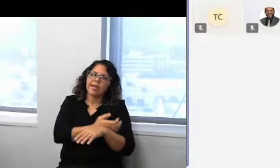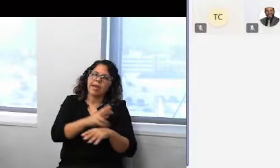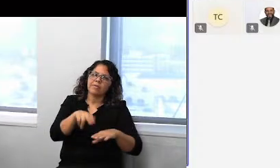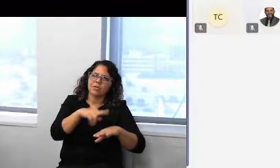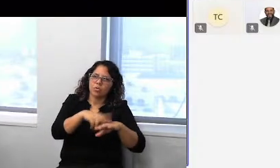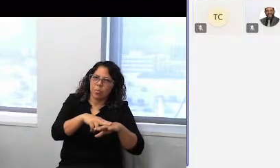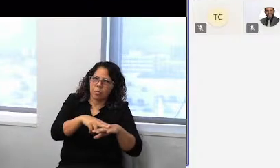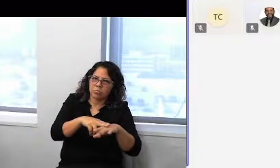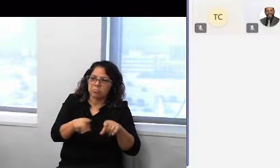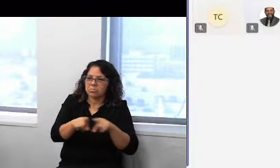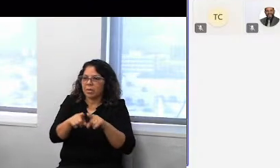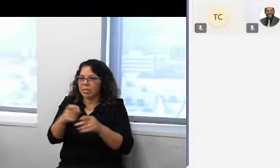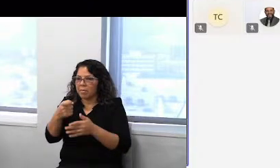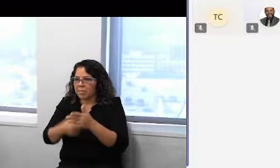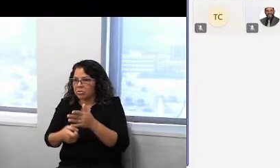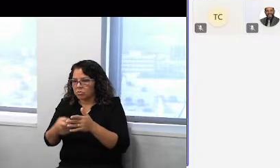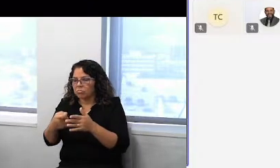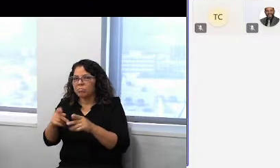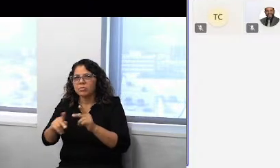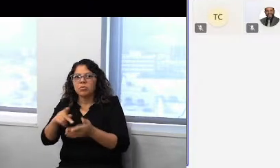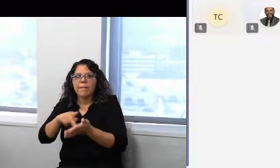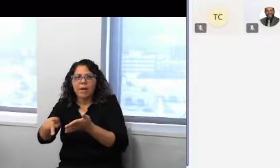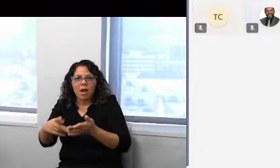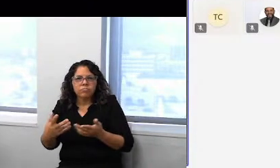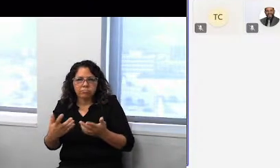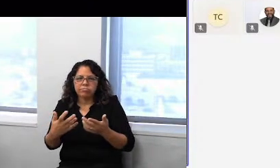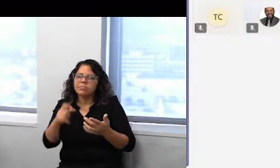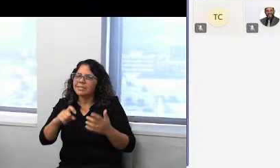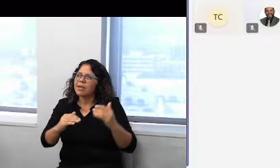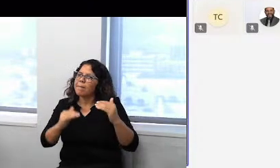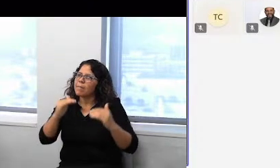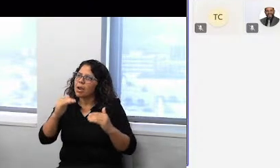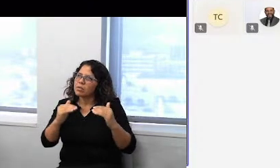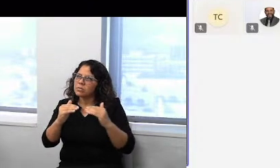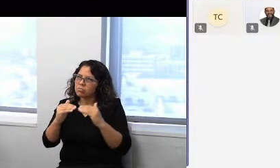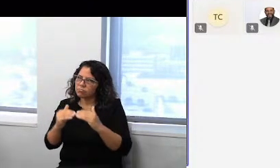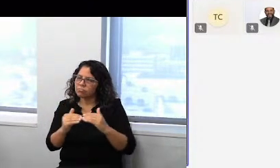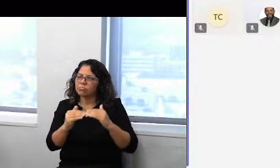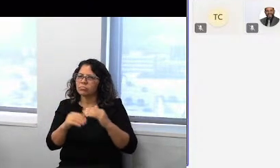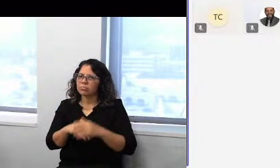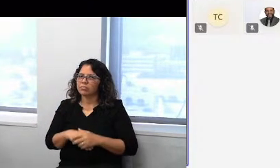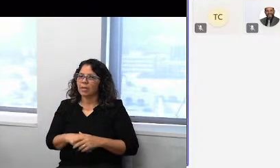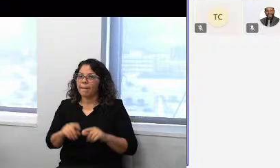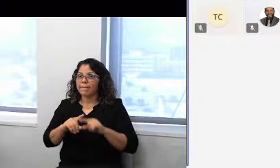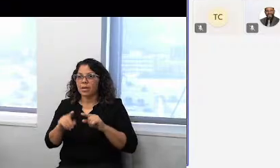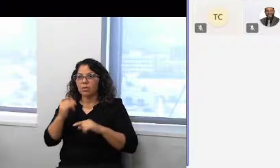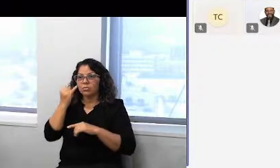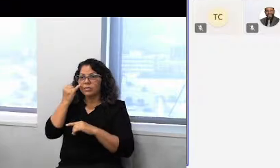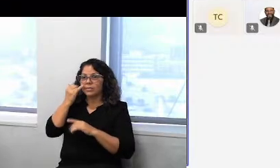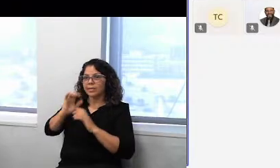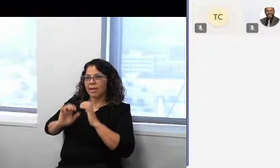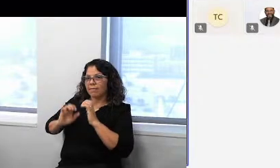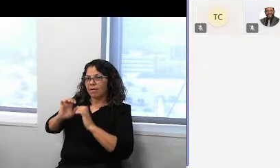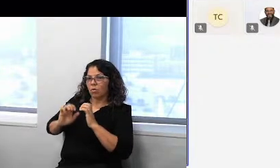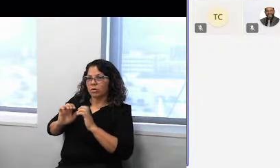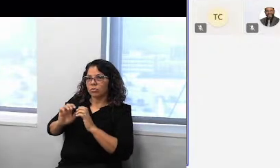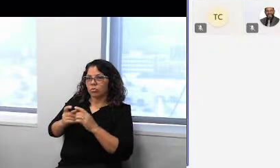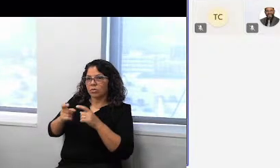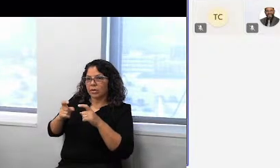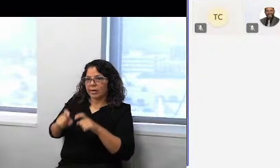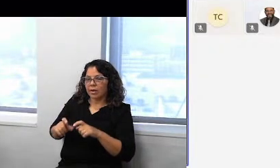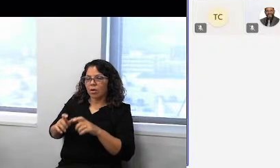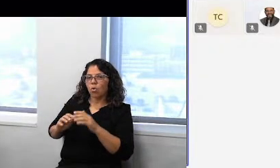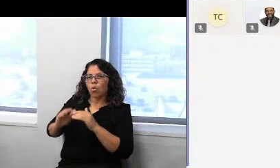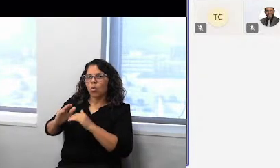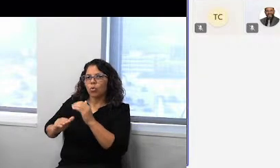that when you are assessing the risk of overbuilding in anticipation of future renewable energy, you